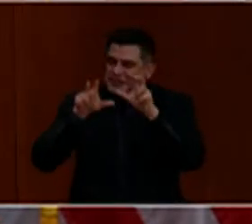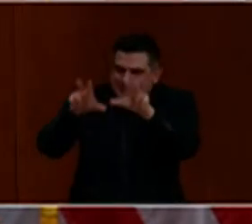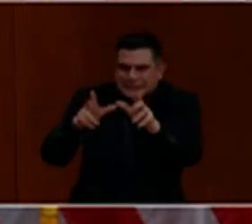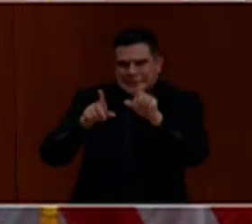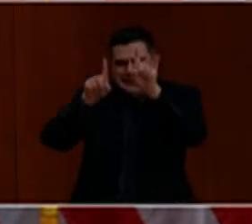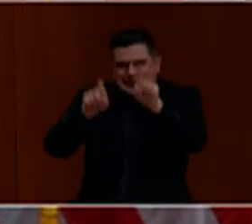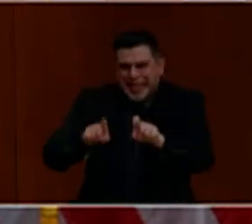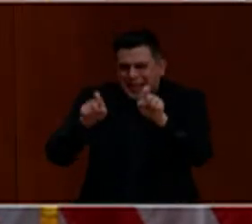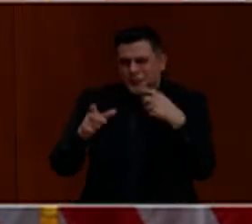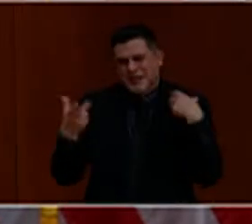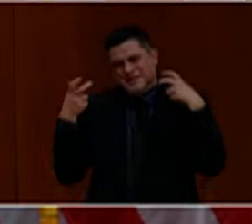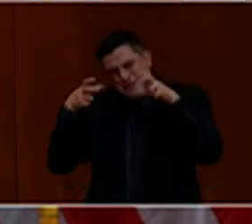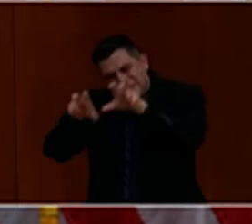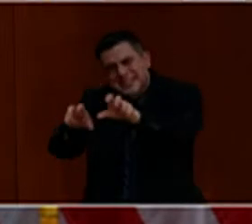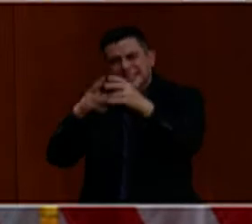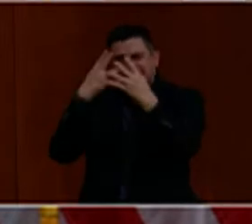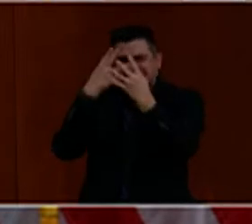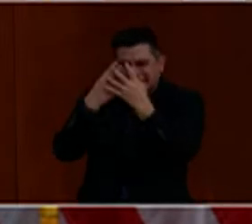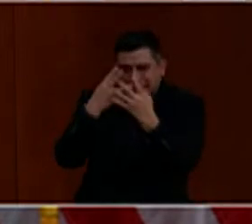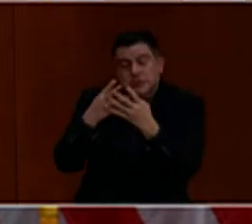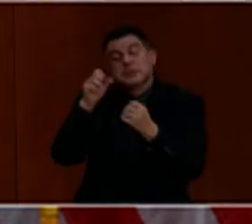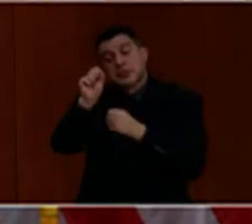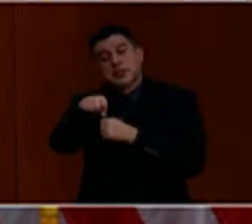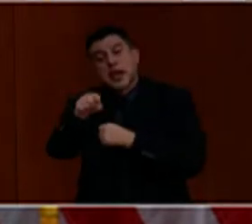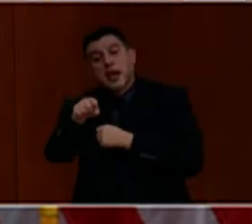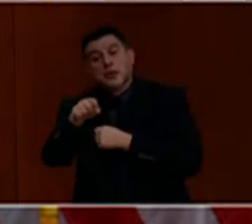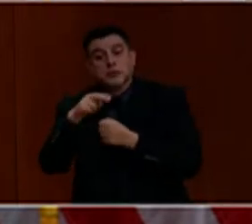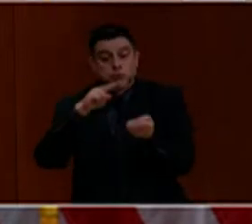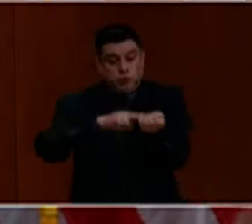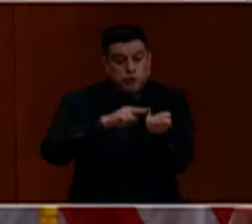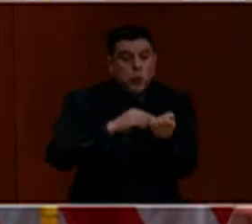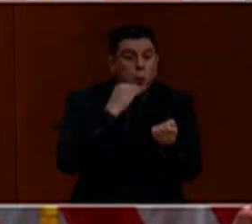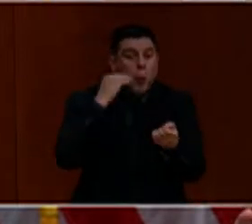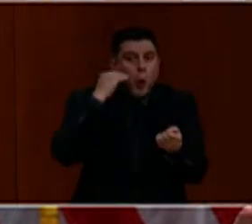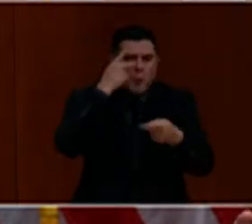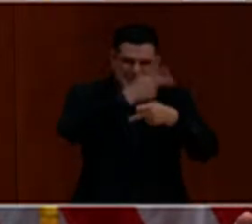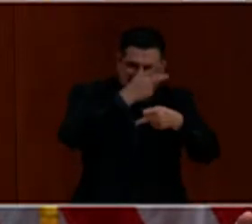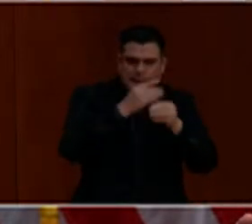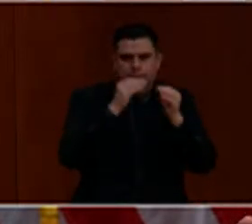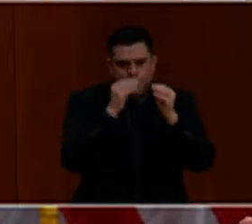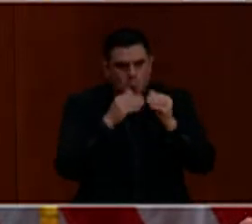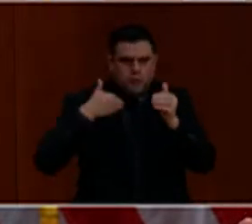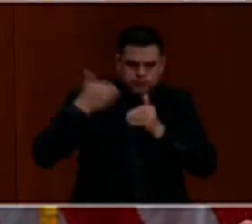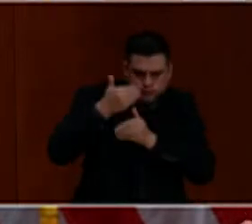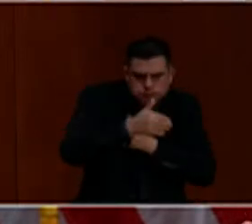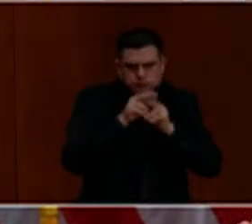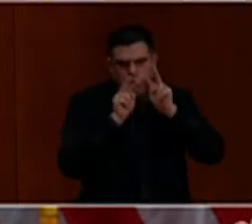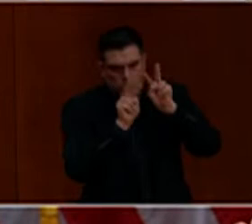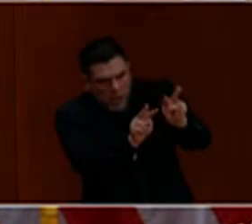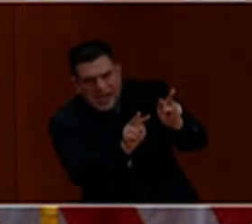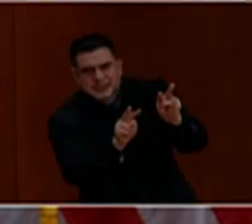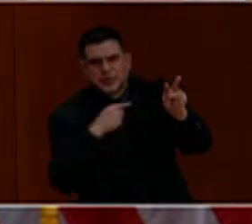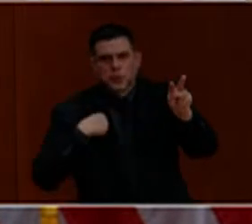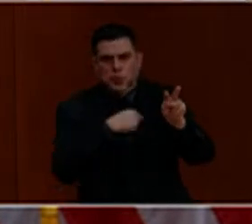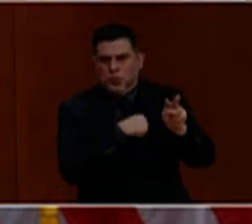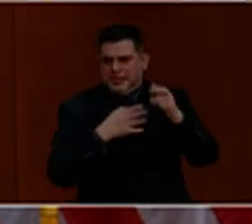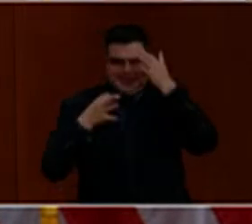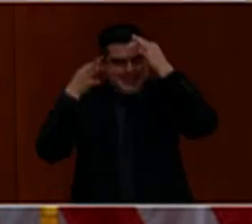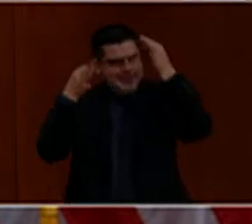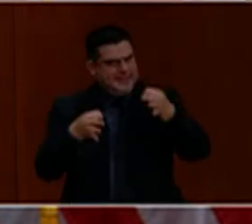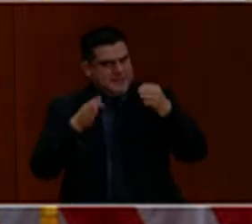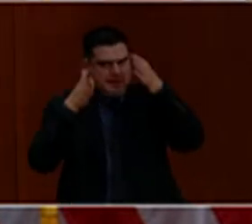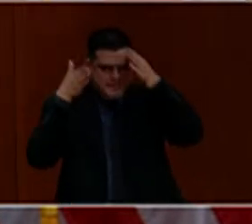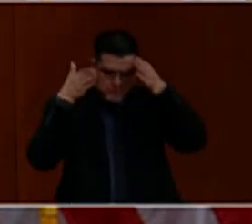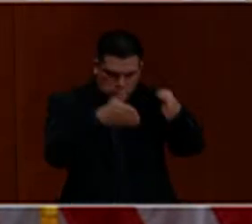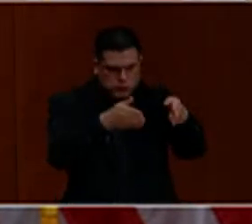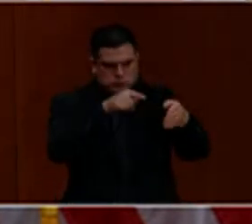not quite as robustly as the nursing homes, but I mean, nursing homes have been the most robust target for us in terms of testing. I would